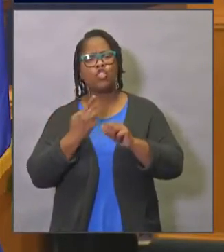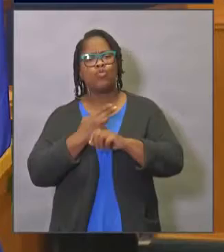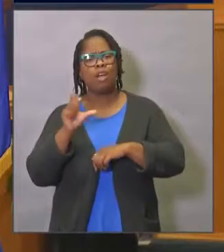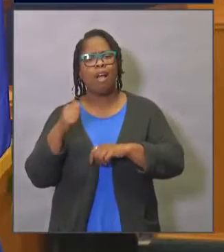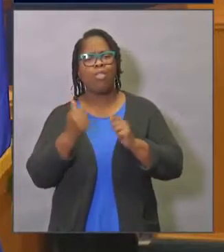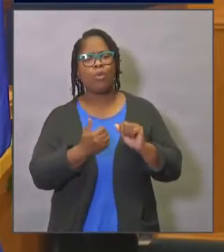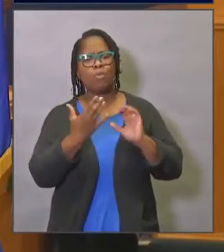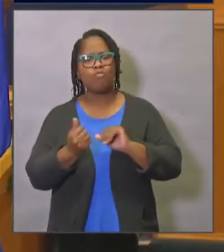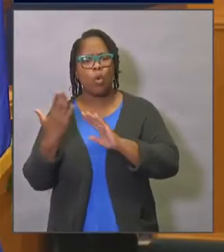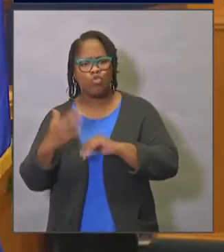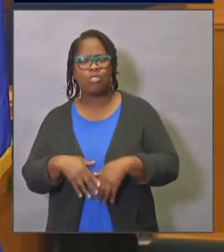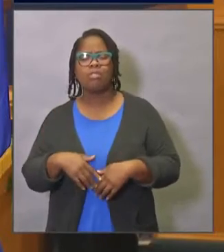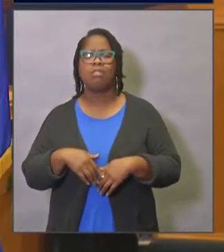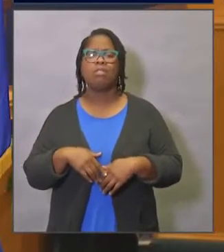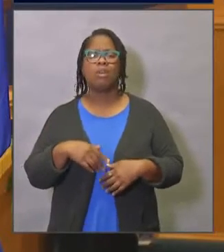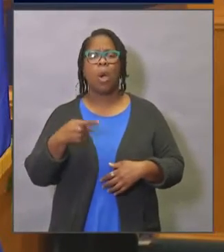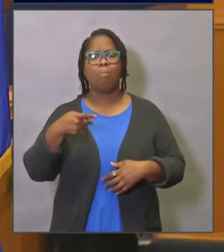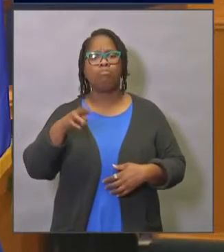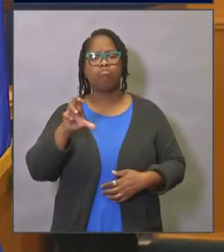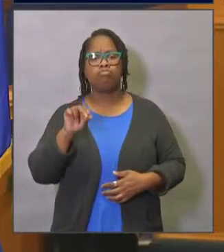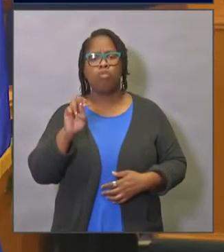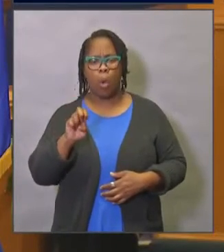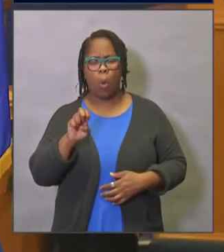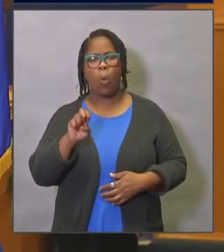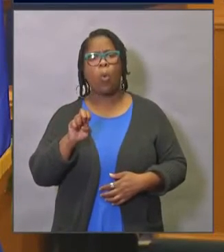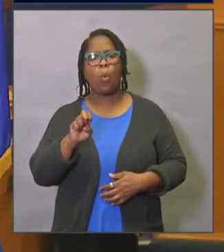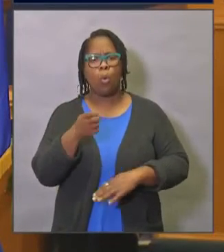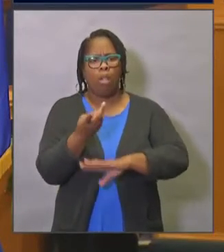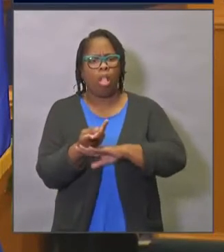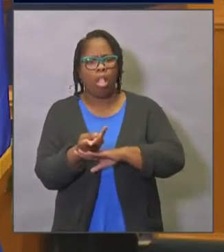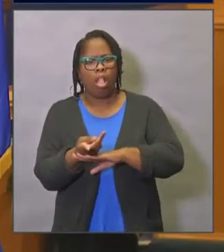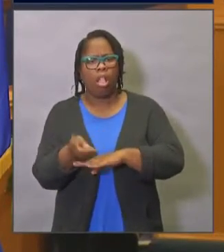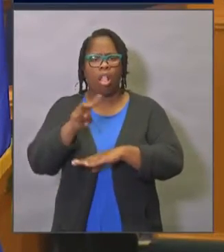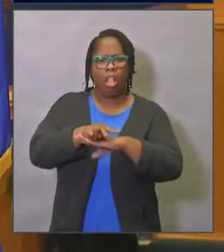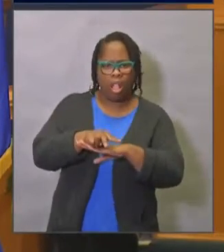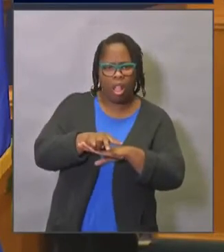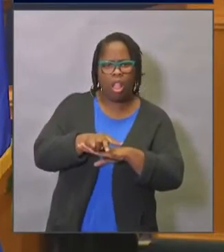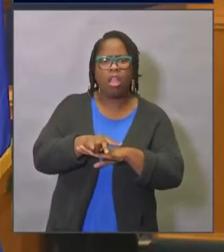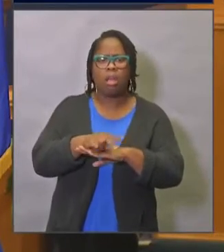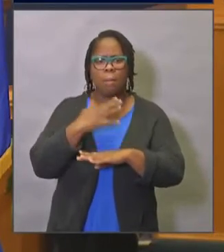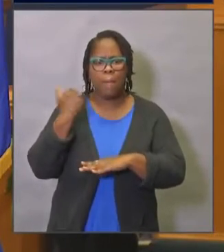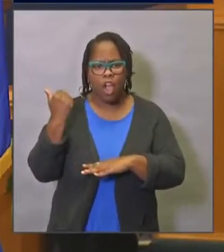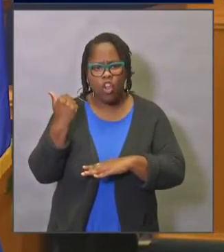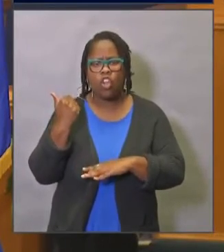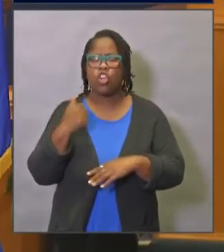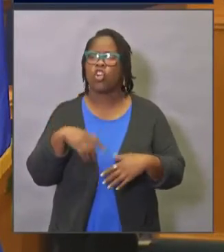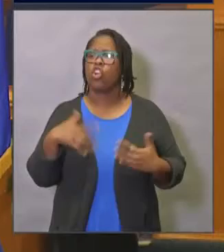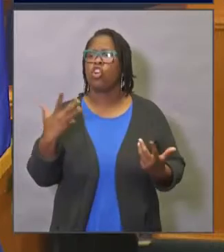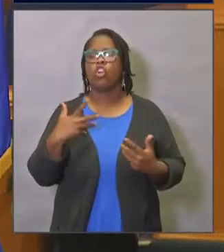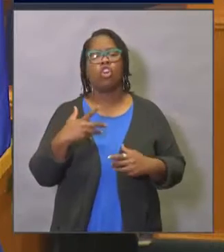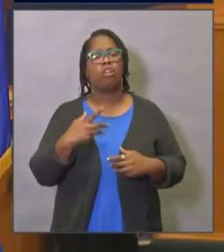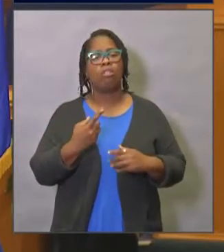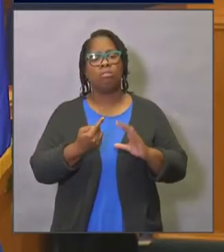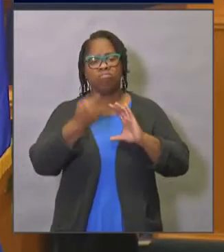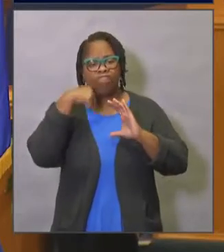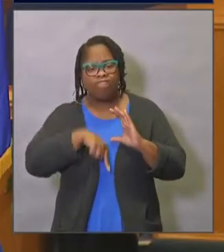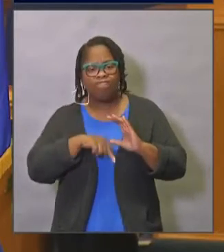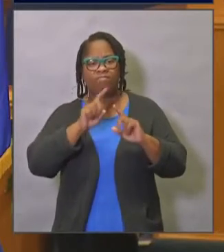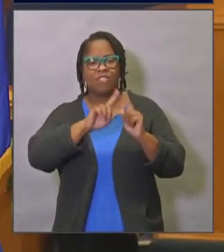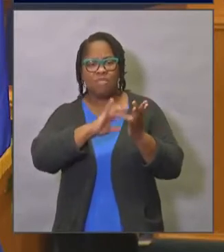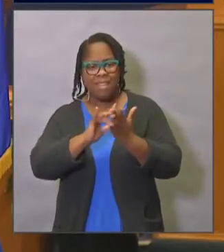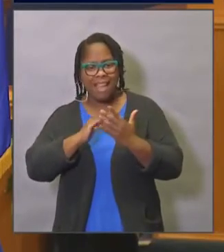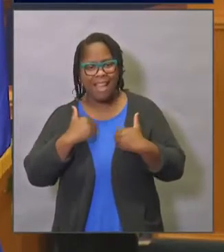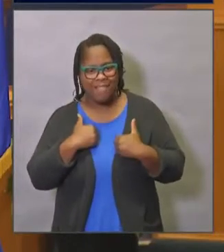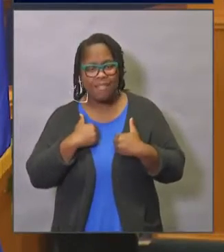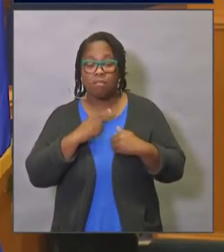Dexamethasone has been shown to be helpful. There's a lot of treatments that have been shown to be helpful, but sadly, not every patient recovers, and I do